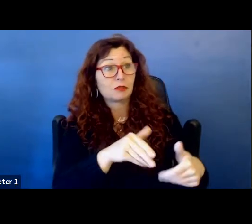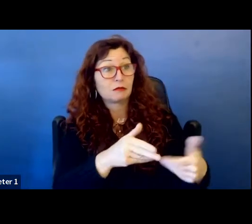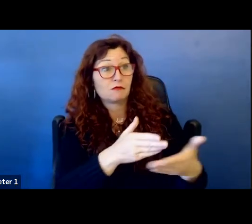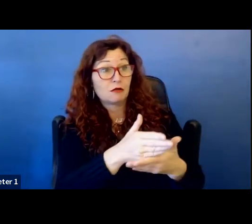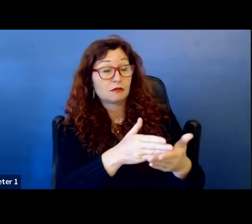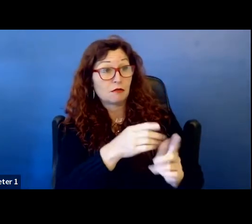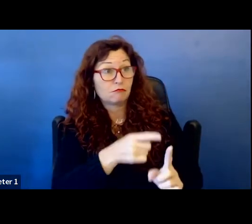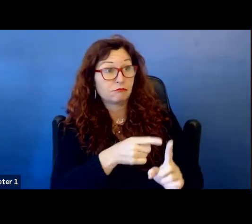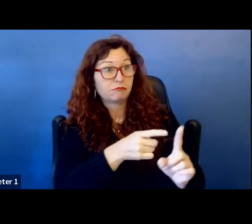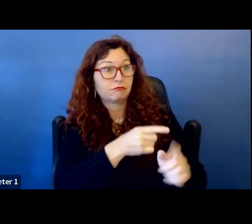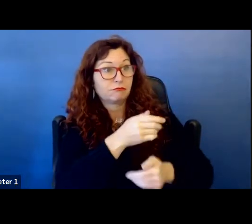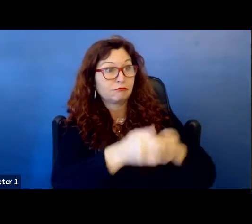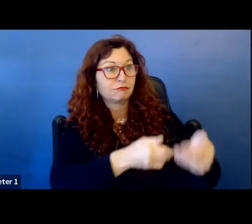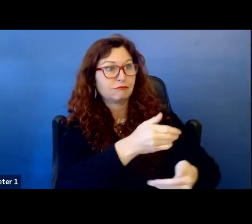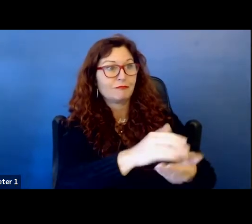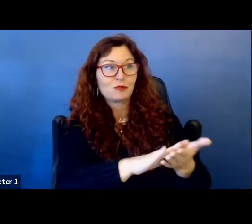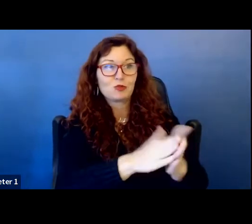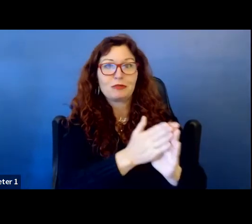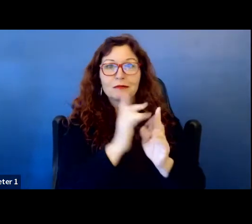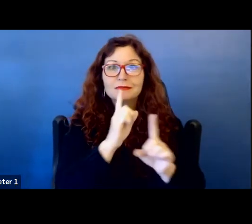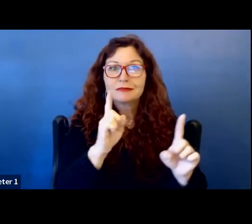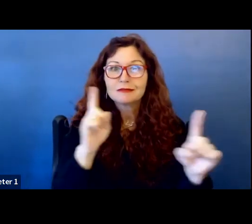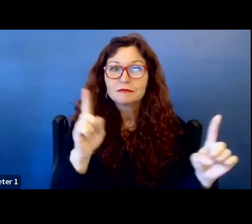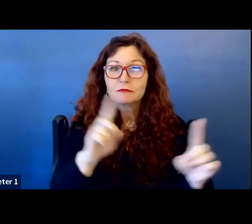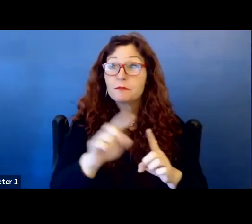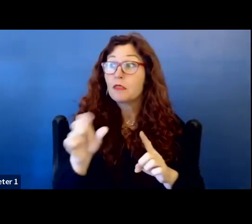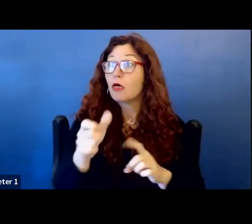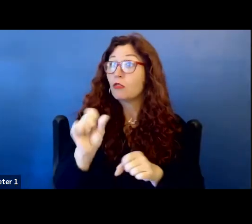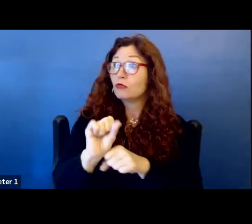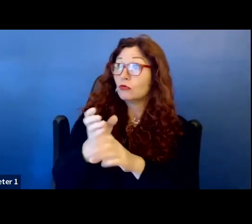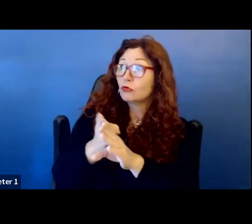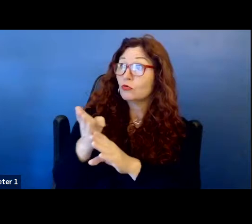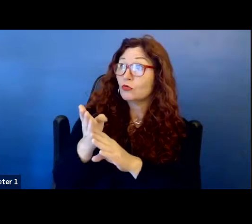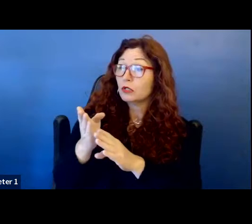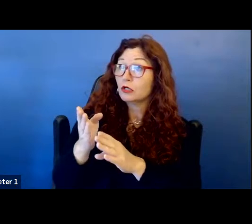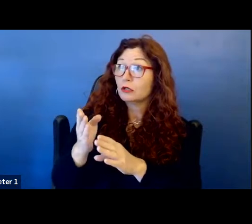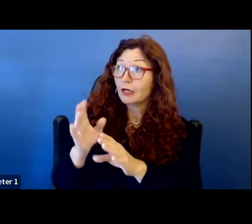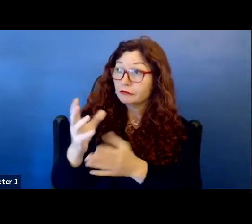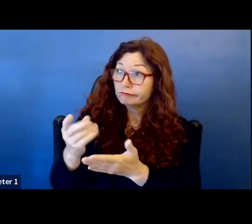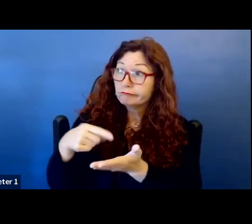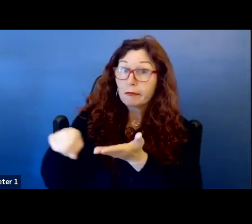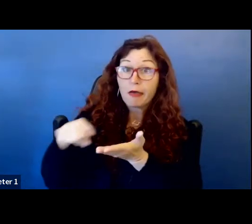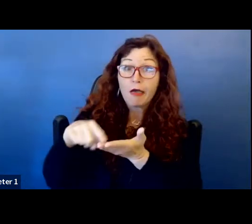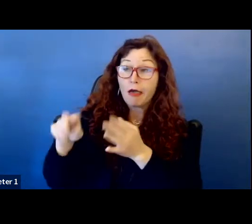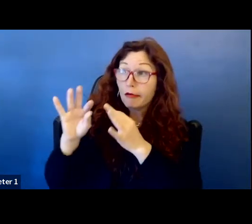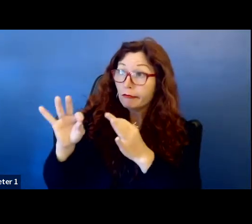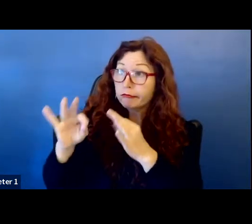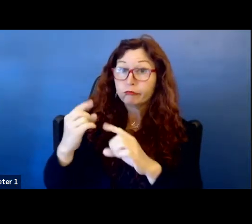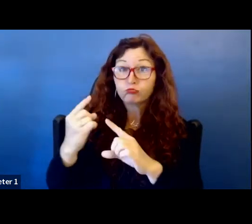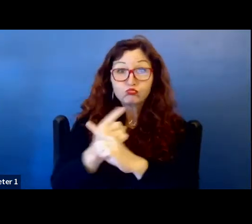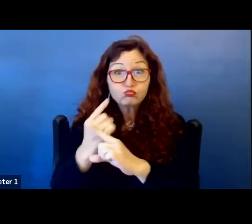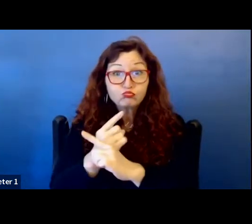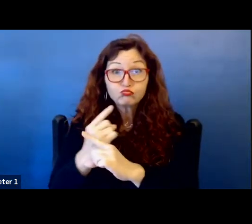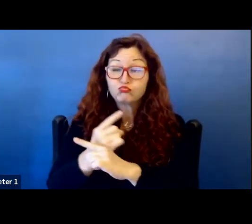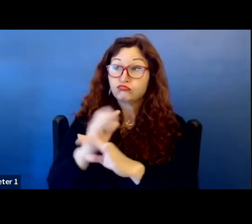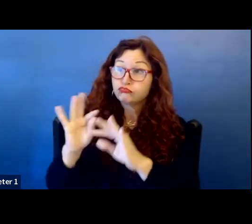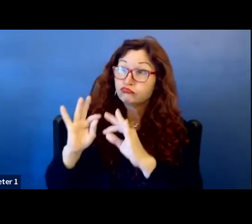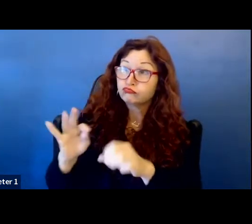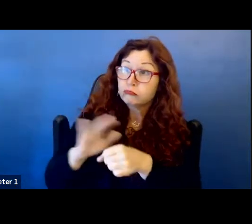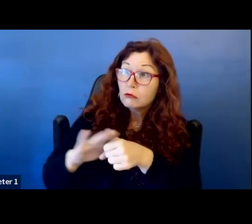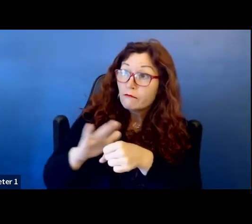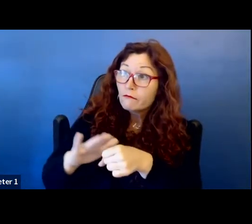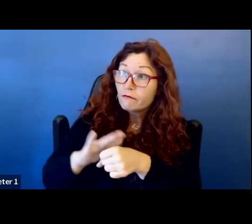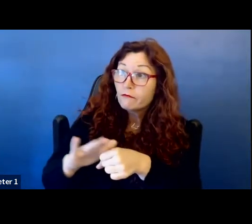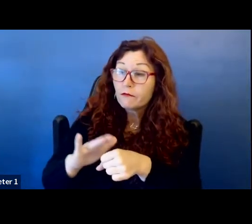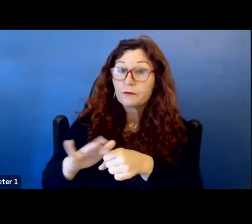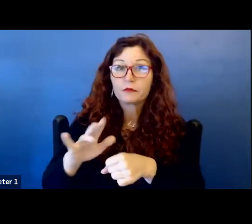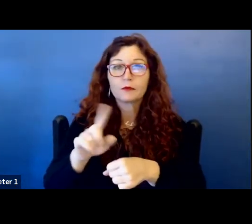so that other career pathways and living wages that we could achieve could be supported by not just ourselves but we could